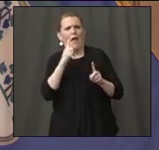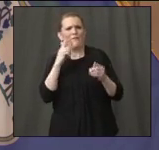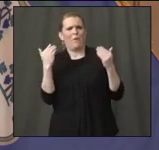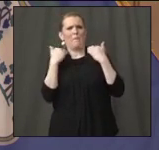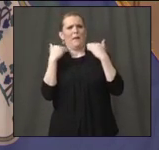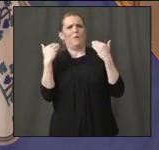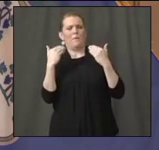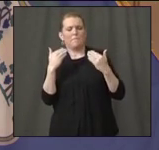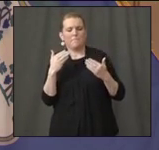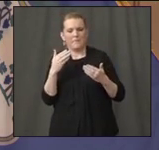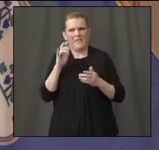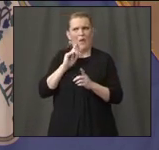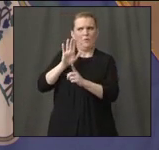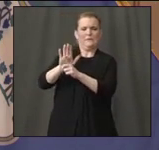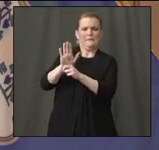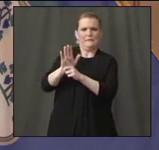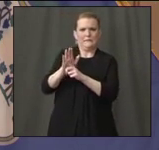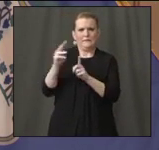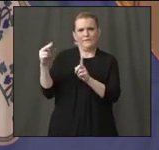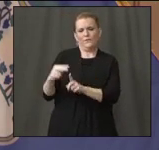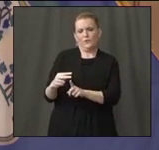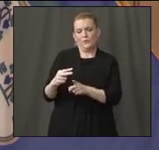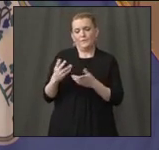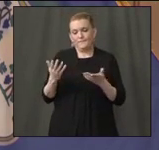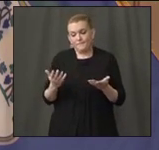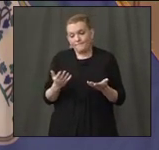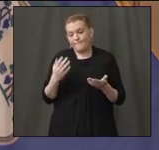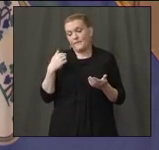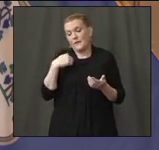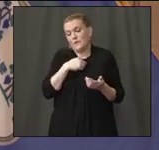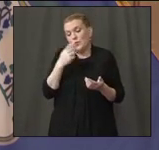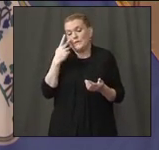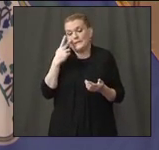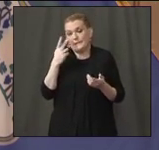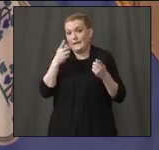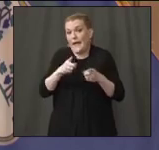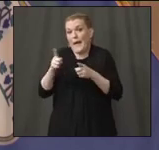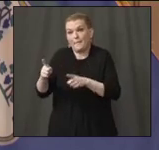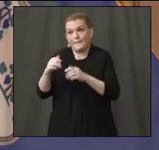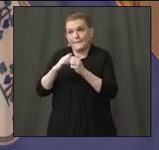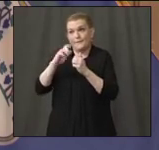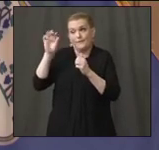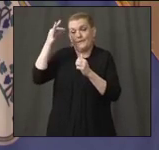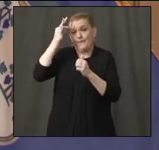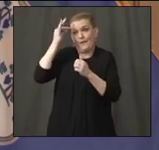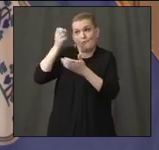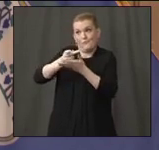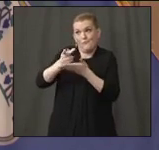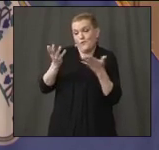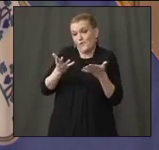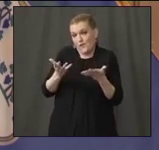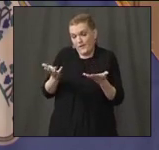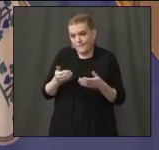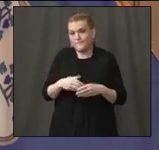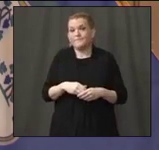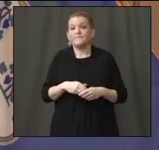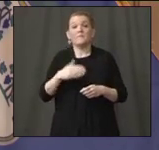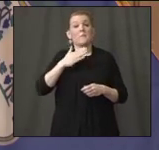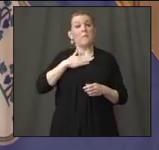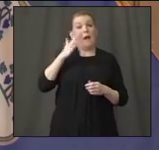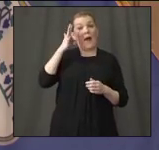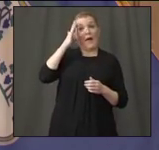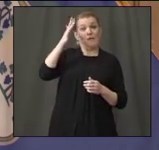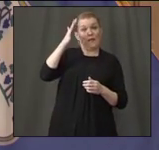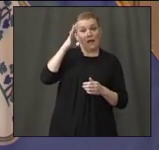We'll see what happens on that, but I have a different philosophy. Rather than sit around complaining about what's going on in